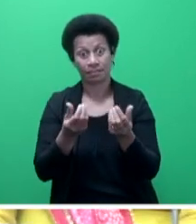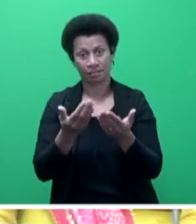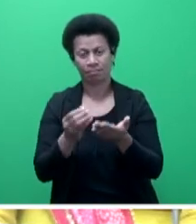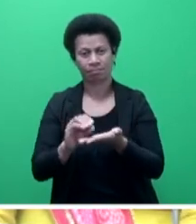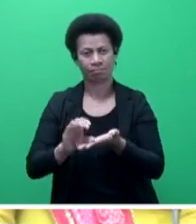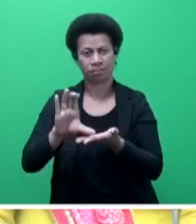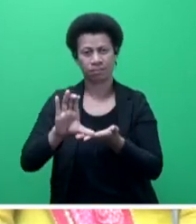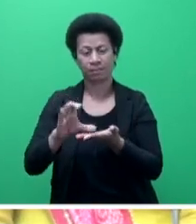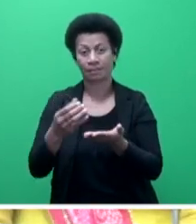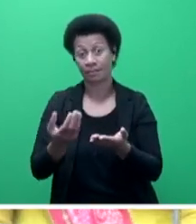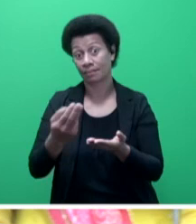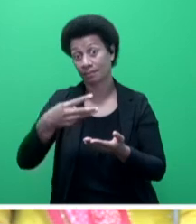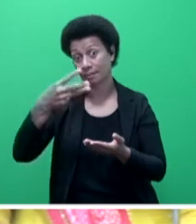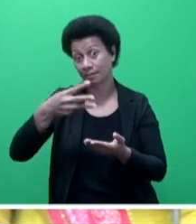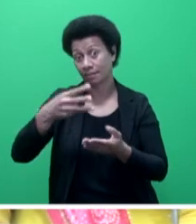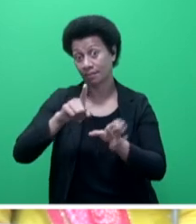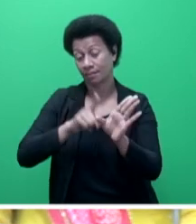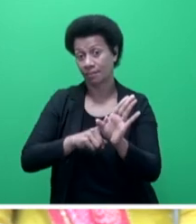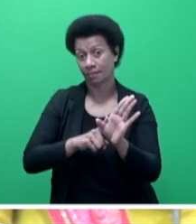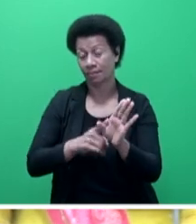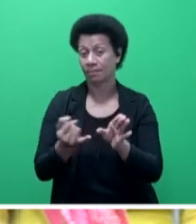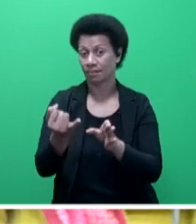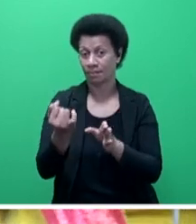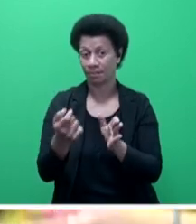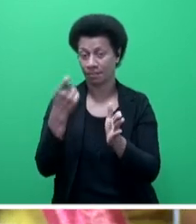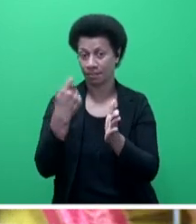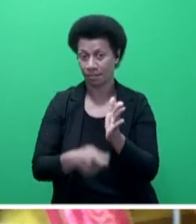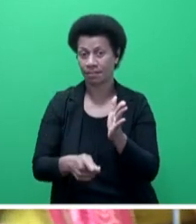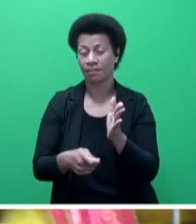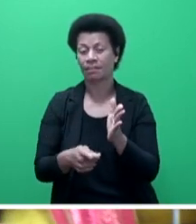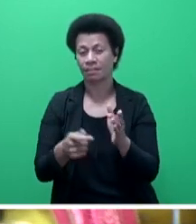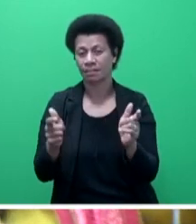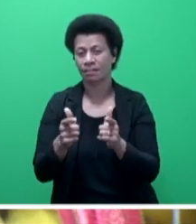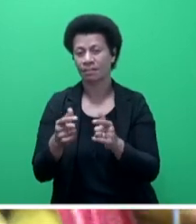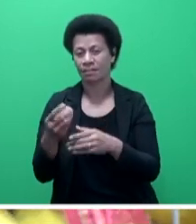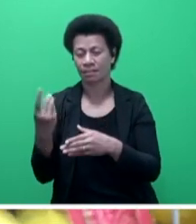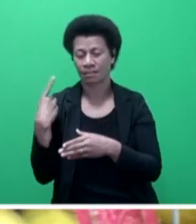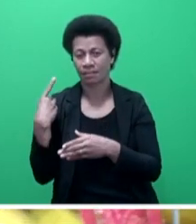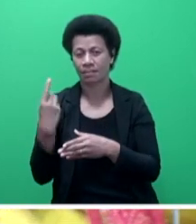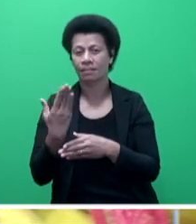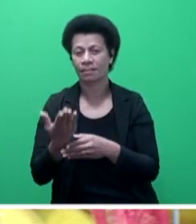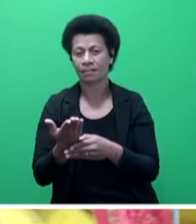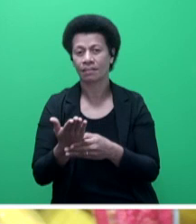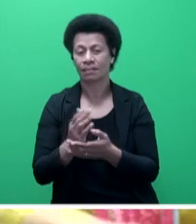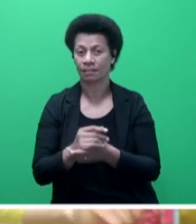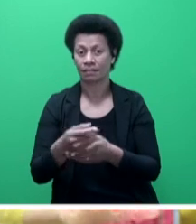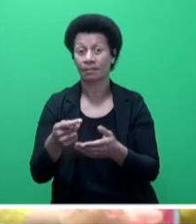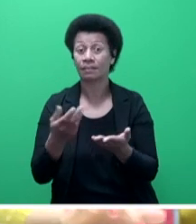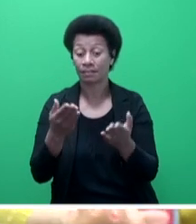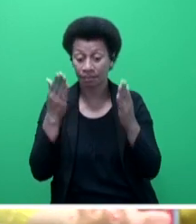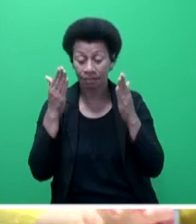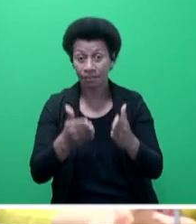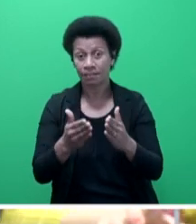granted a 13-year income tax holiday. Will provide a waiver of duties, etc., on the goods specifically imported for Fijian